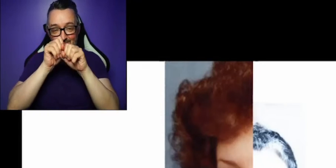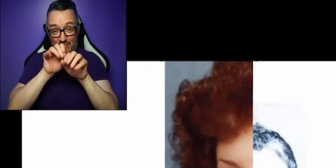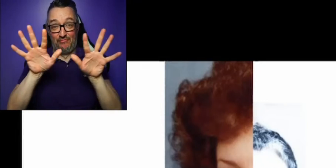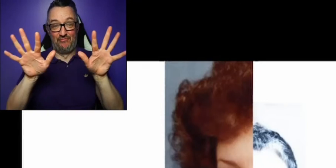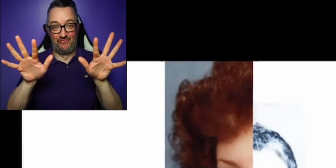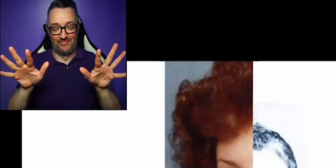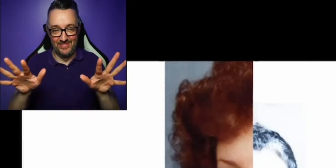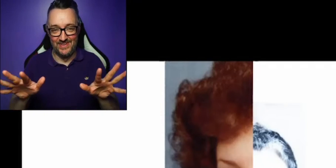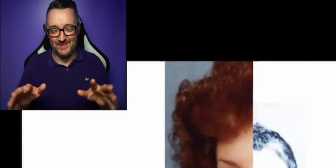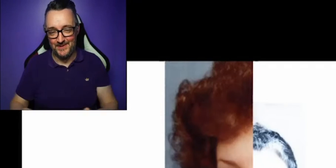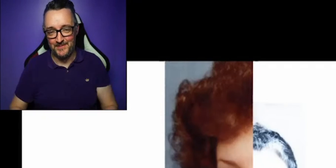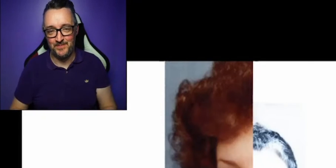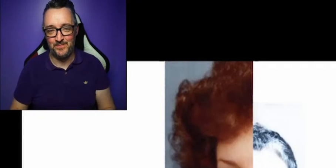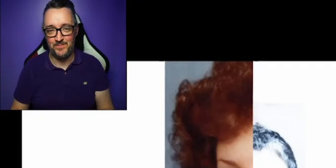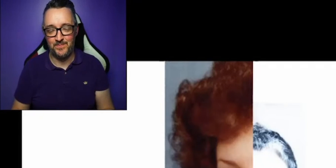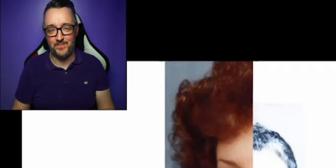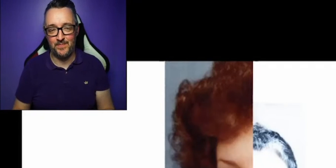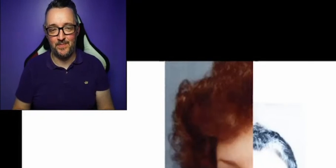frizz.